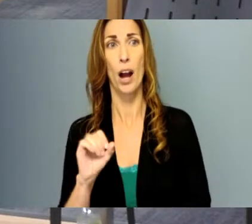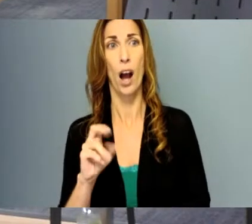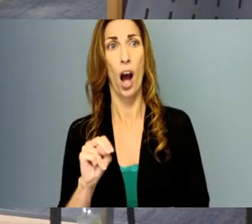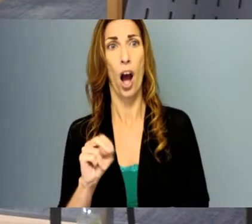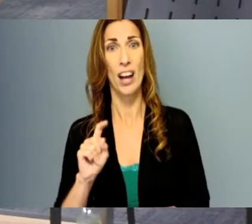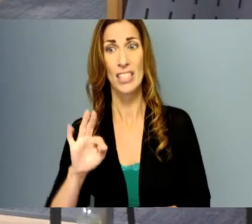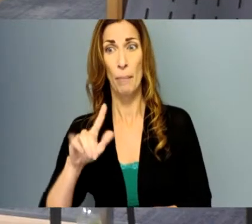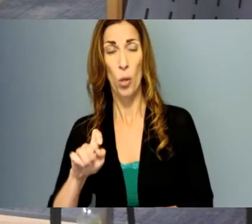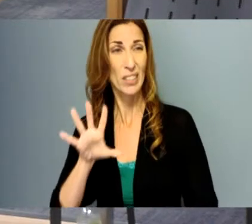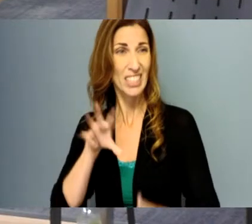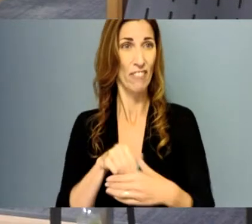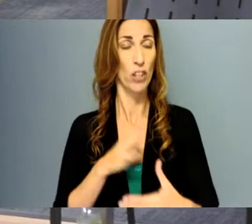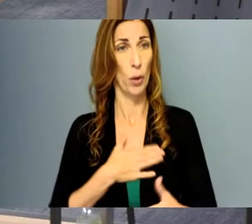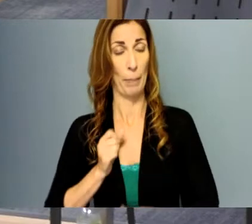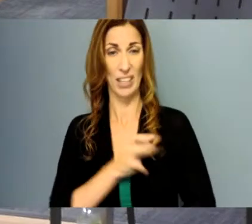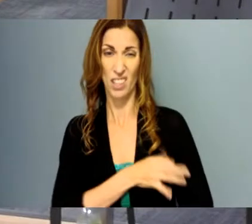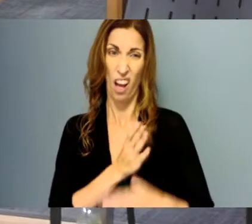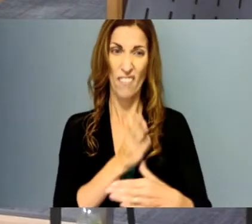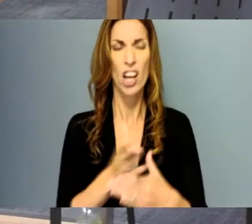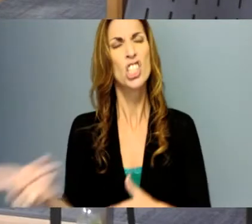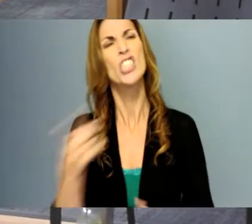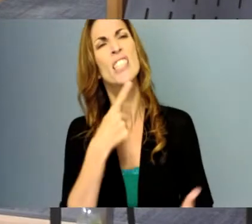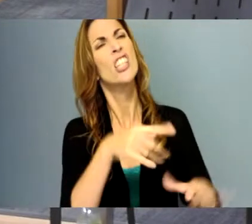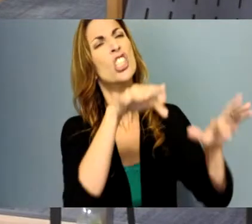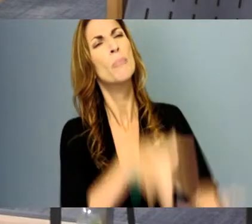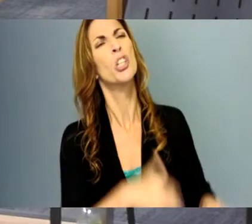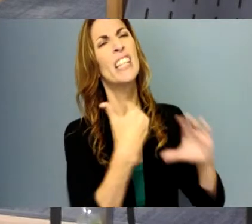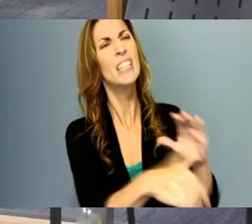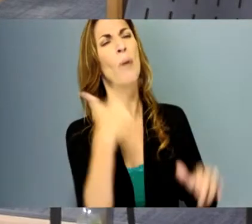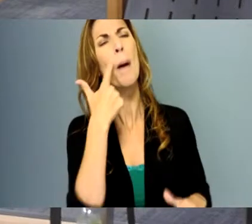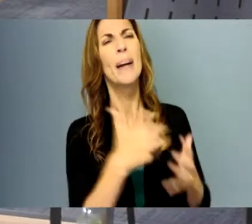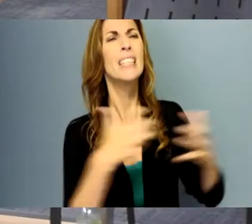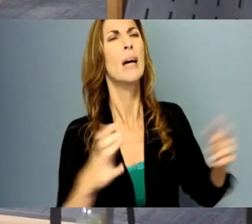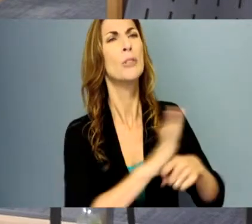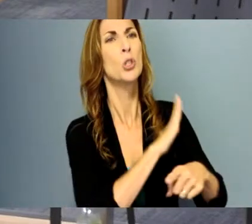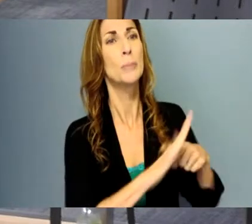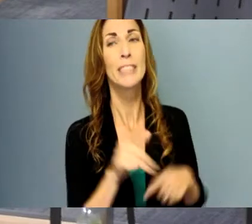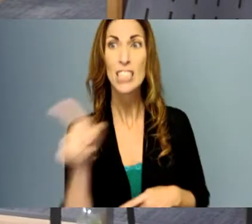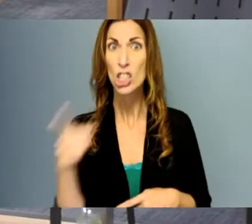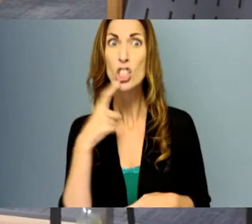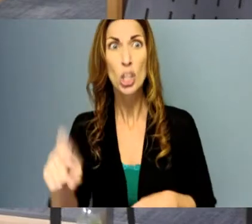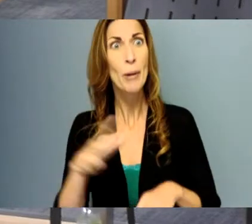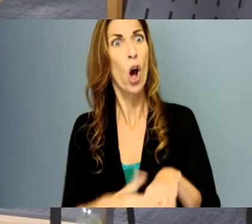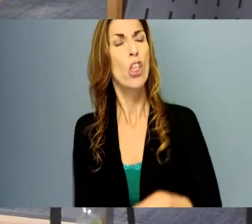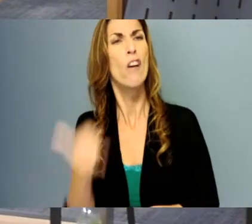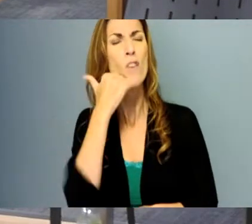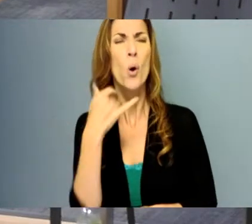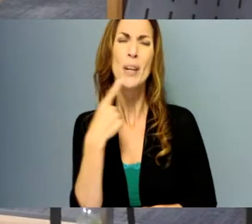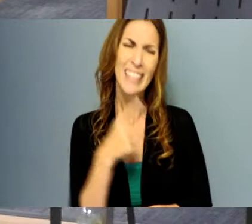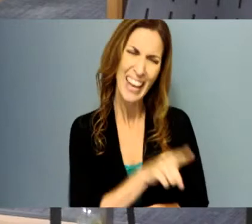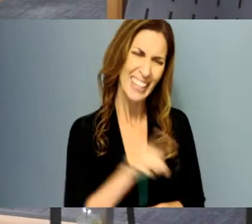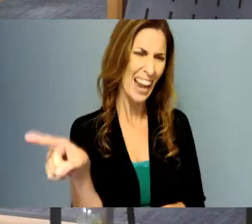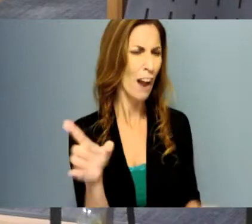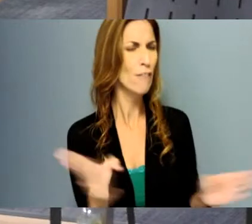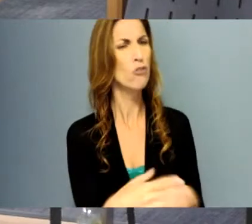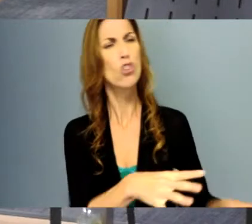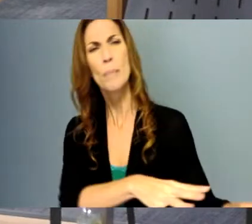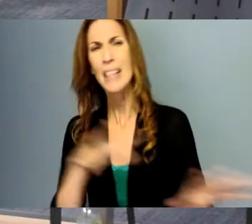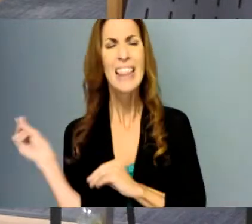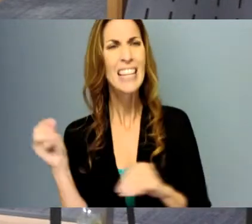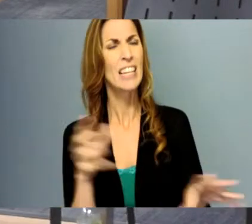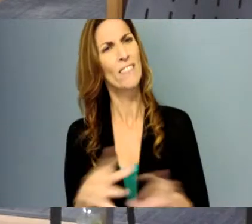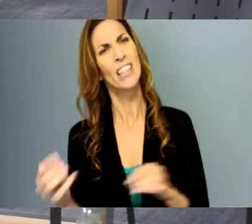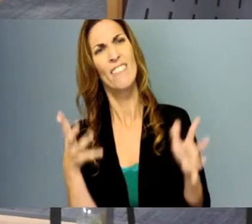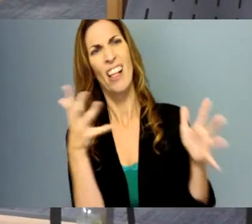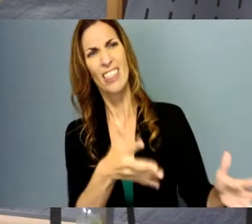staff. And then she says, just put it in an email because I'm too busy. She should be on the phone saying, get out of that room. Leave the judge to